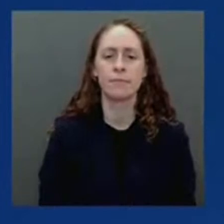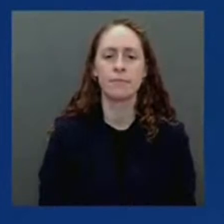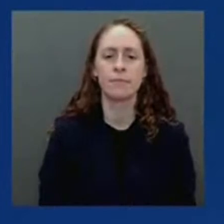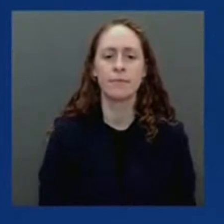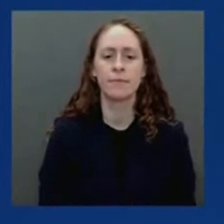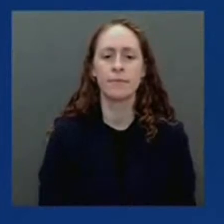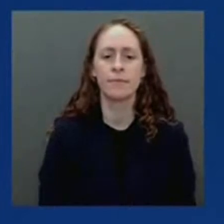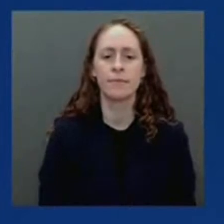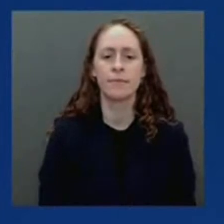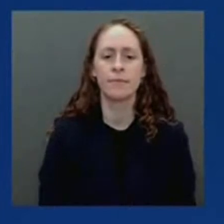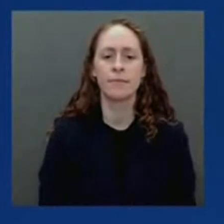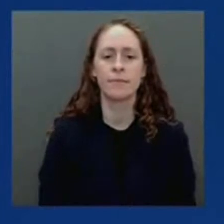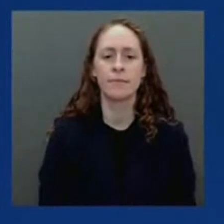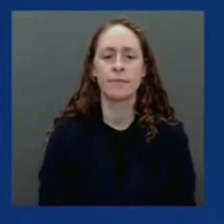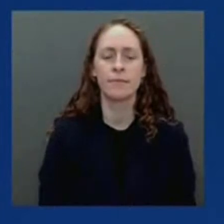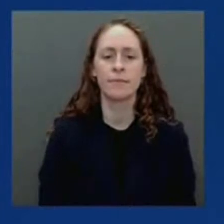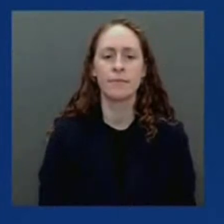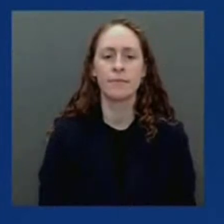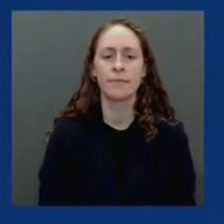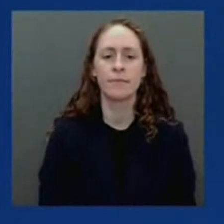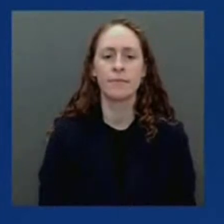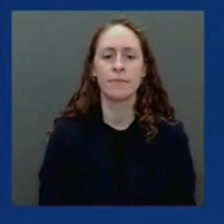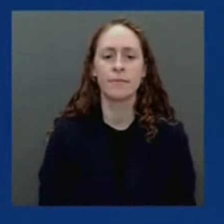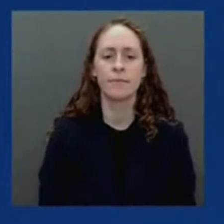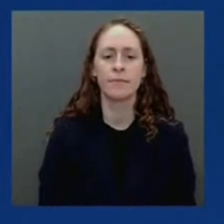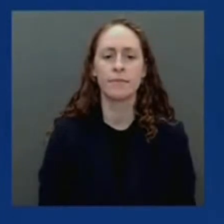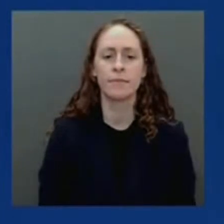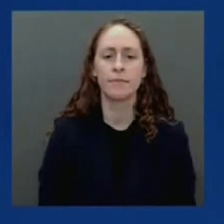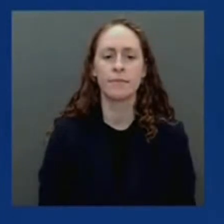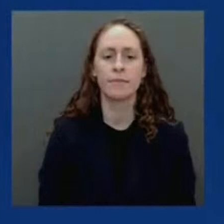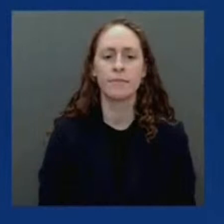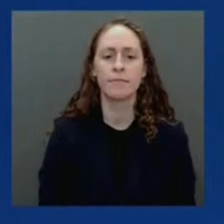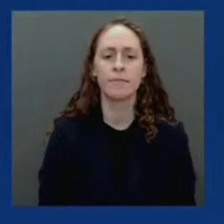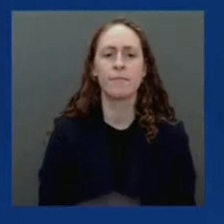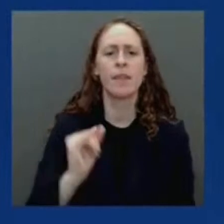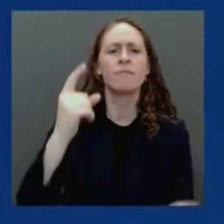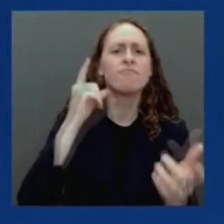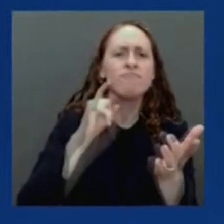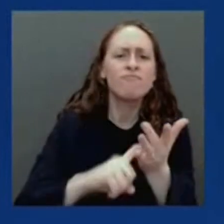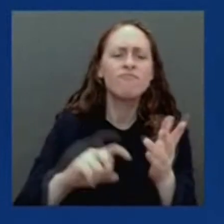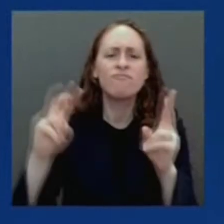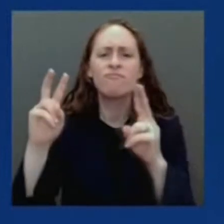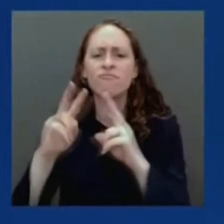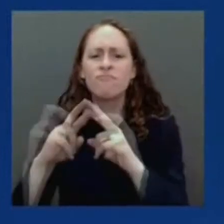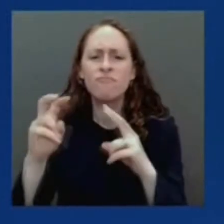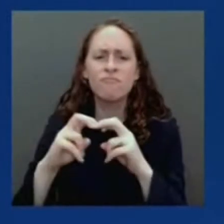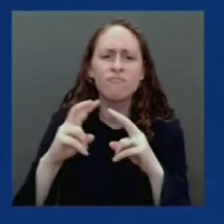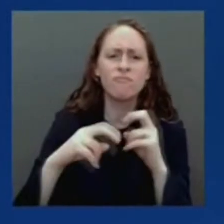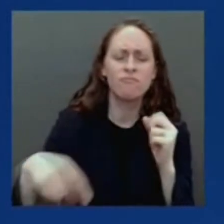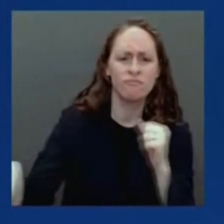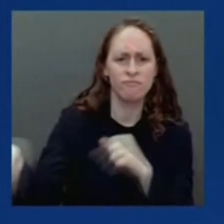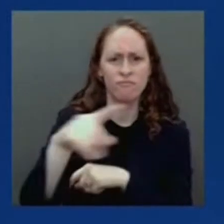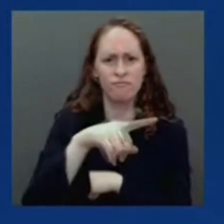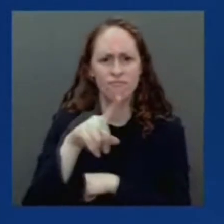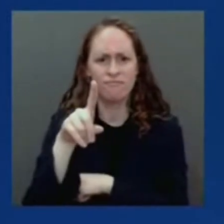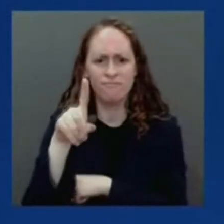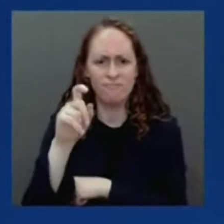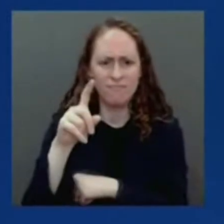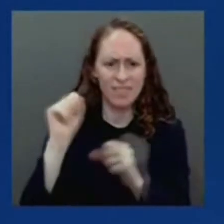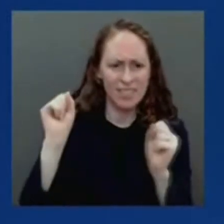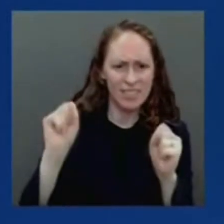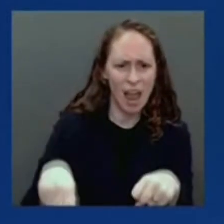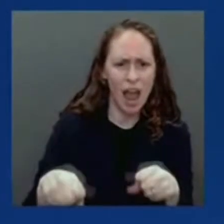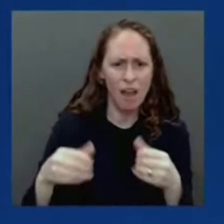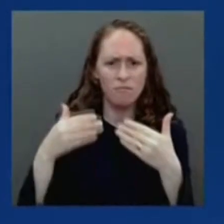the Moderna product, had similar responses to ovarian stimulation, which is used